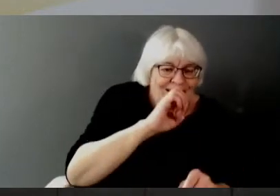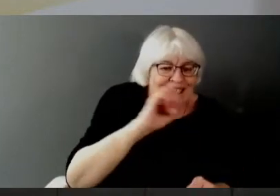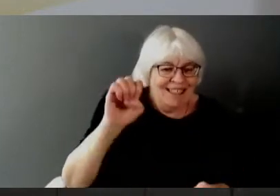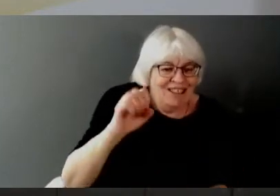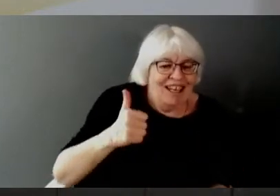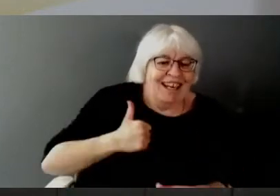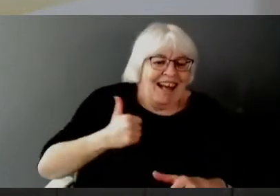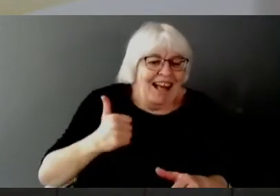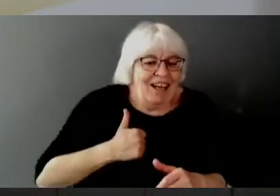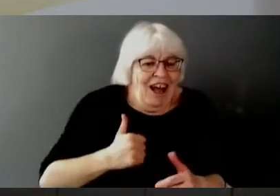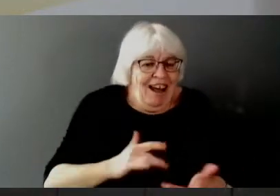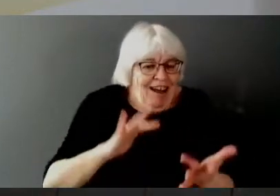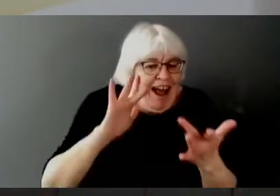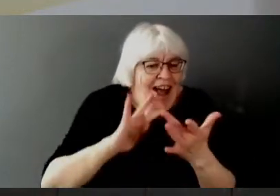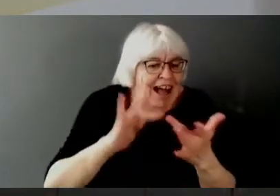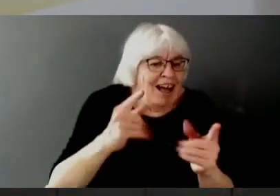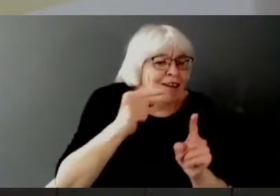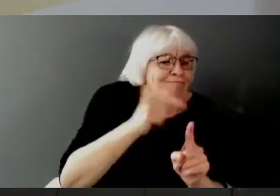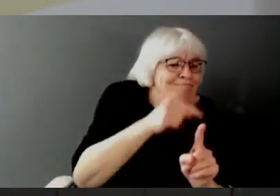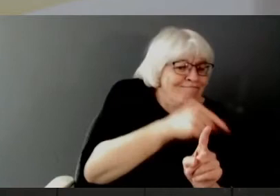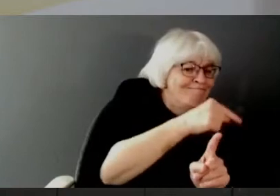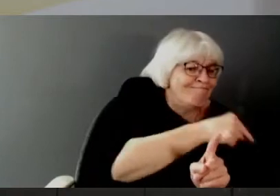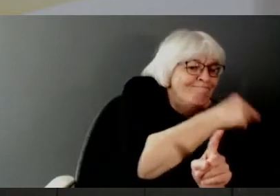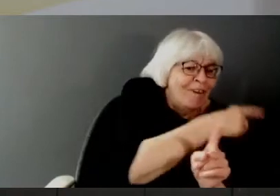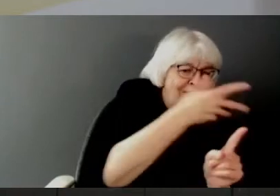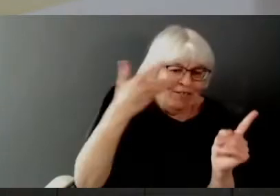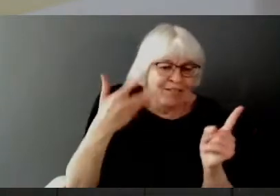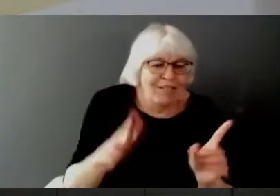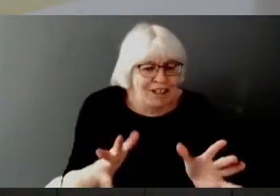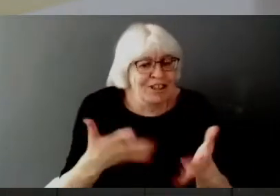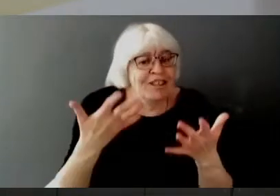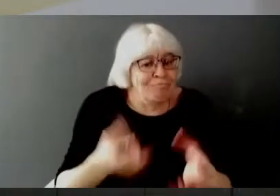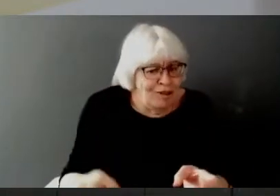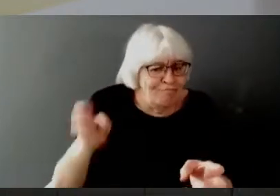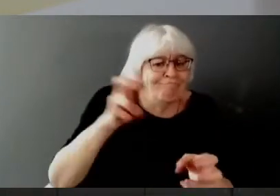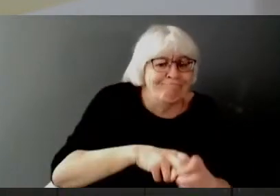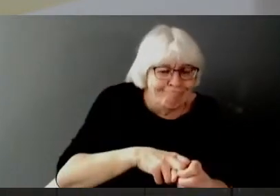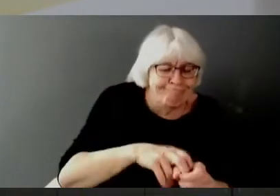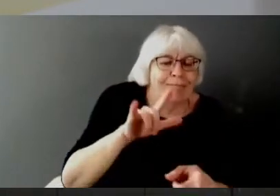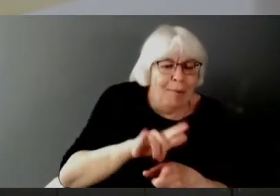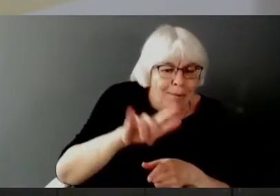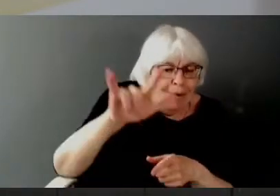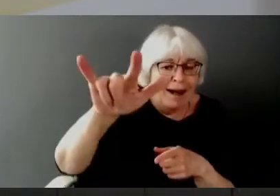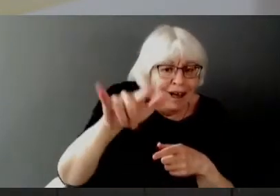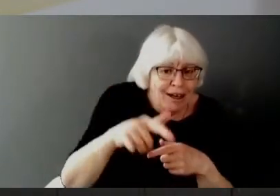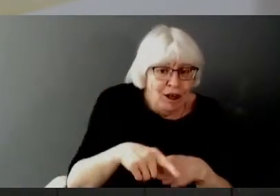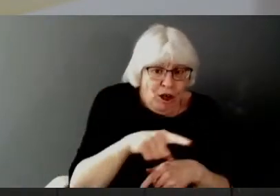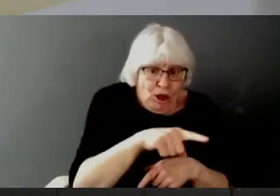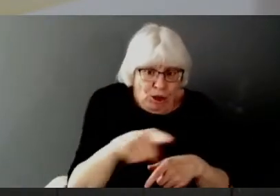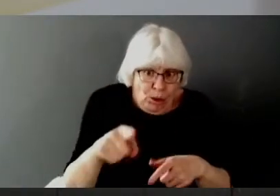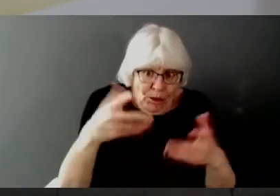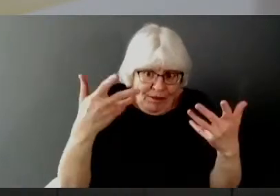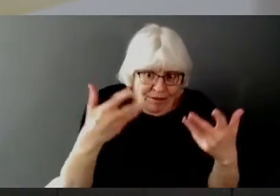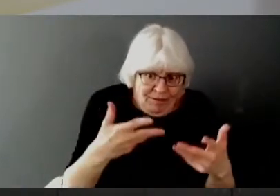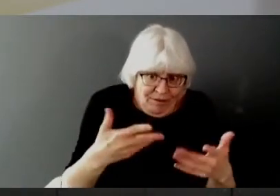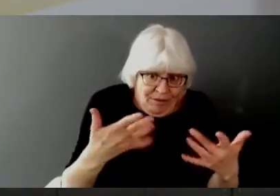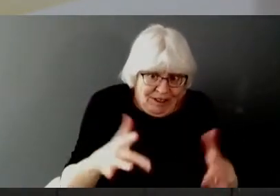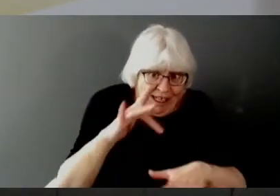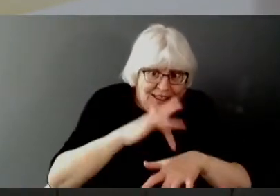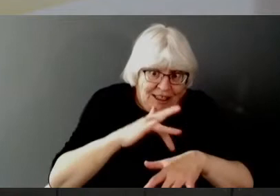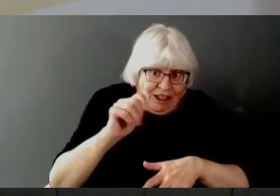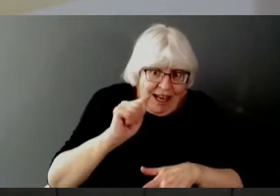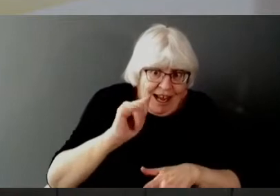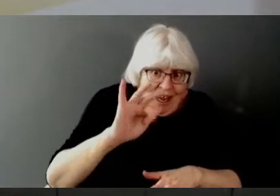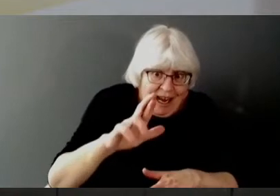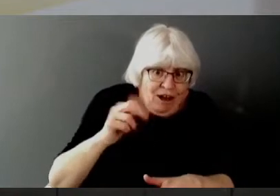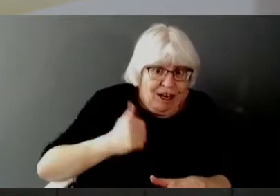flight notification related to this case. Of course, anyone who traveled on Air Canada Flight 8302 from Montreal to Charlottetown on